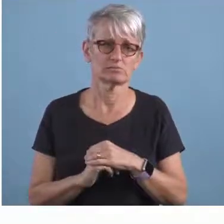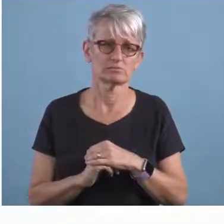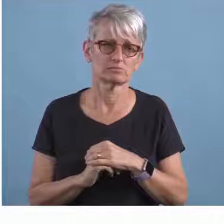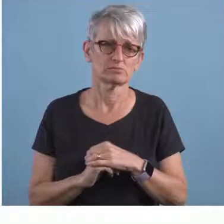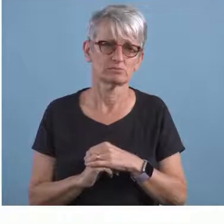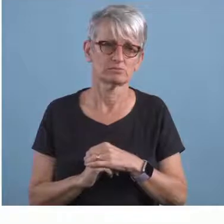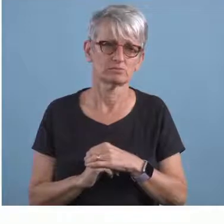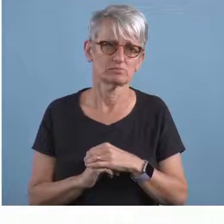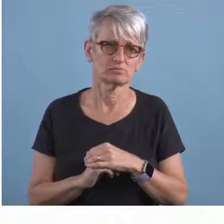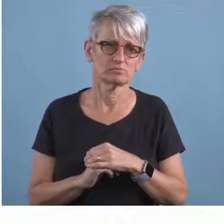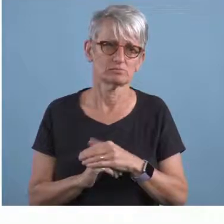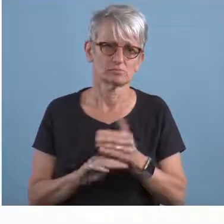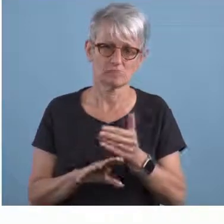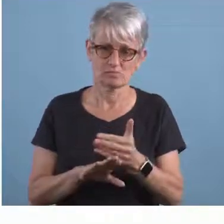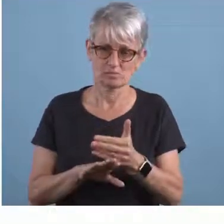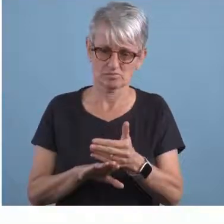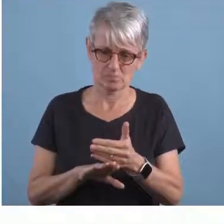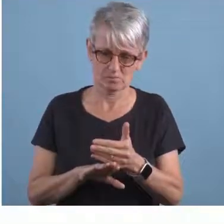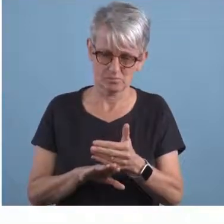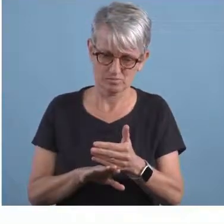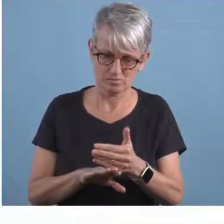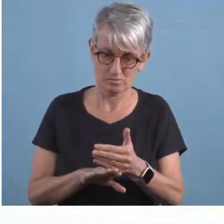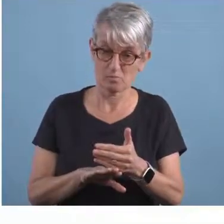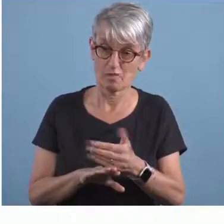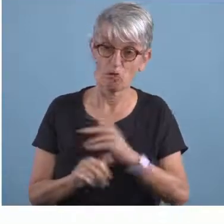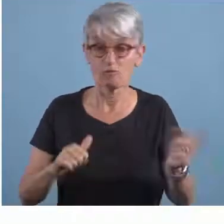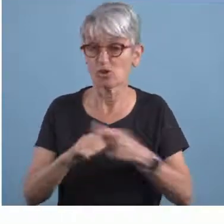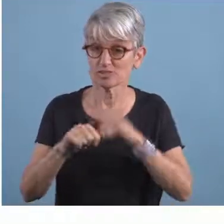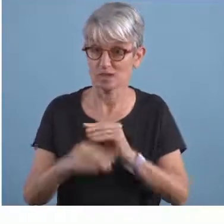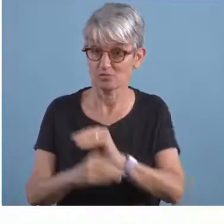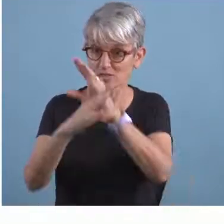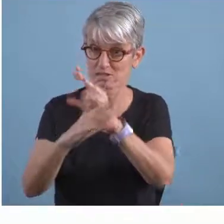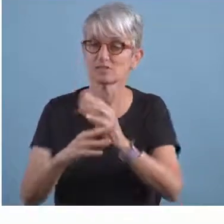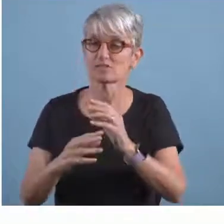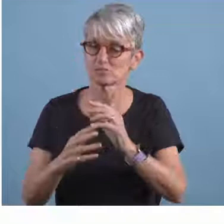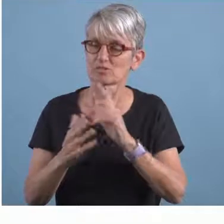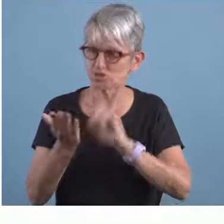maybe before you launch telepractice for the first time to make sure everything's working well.